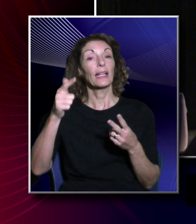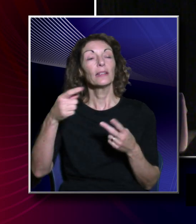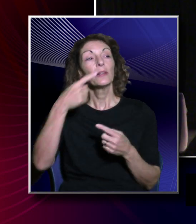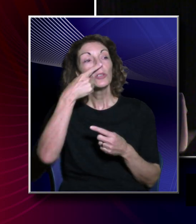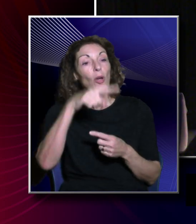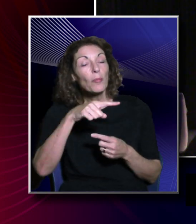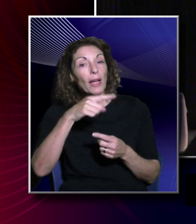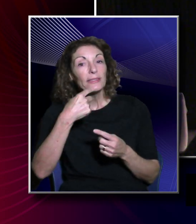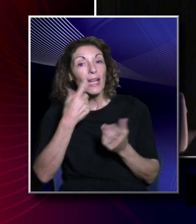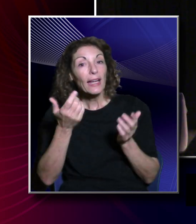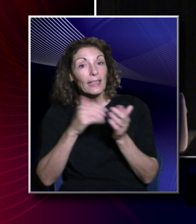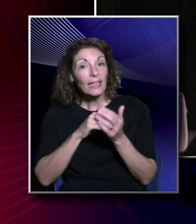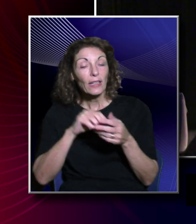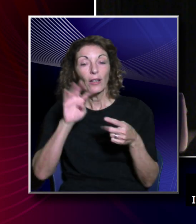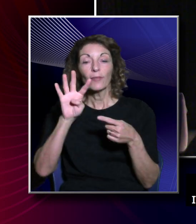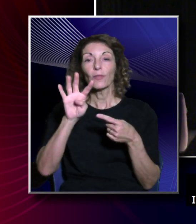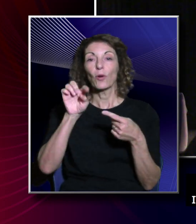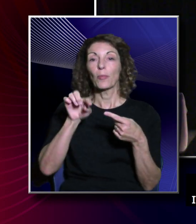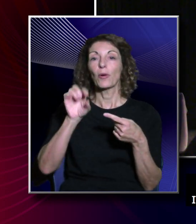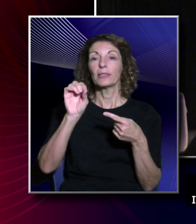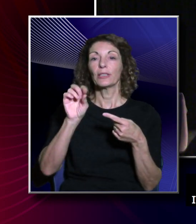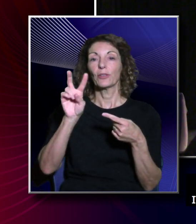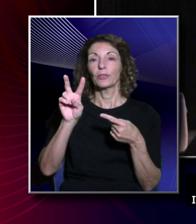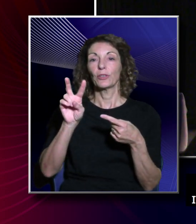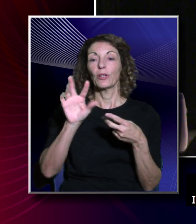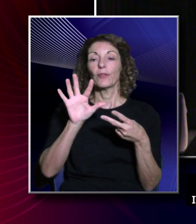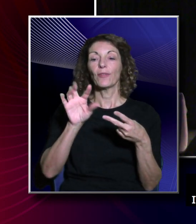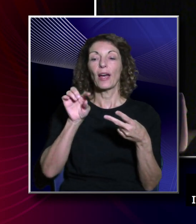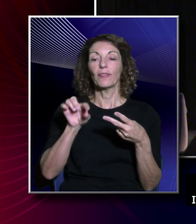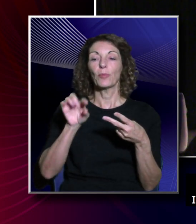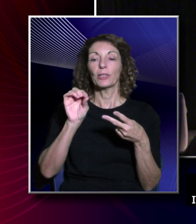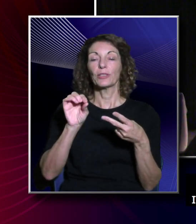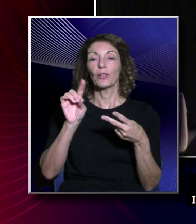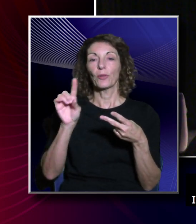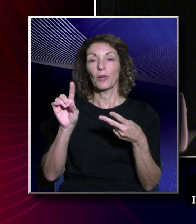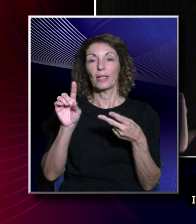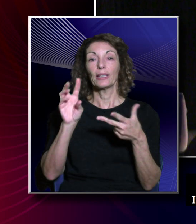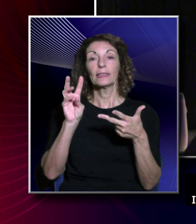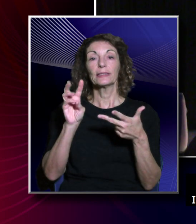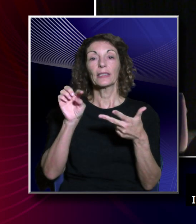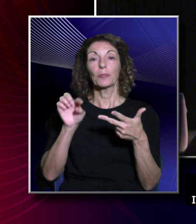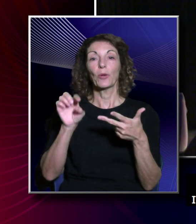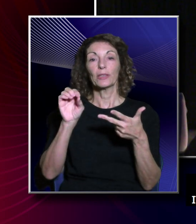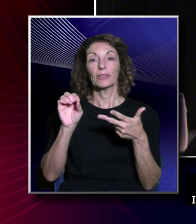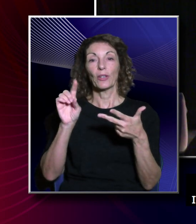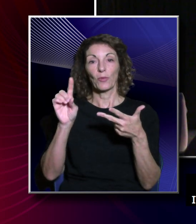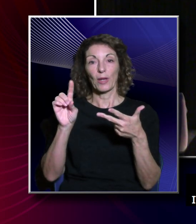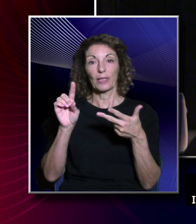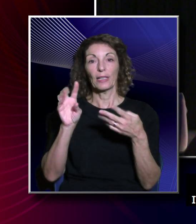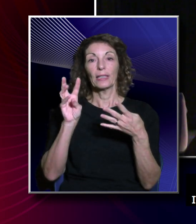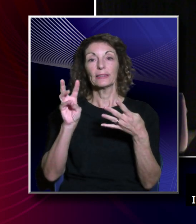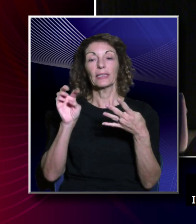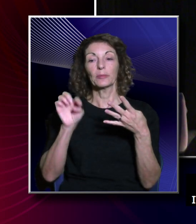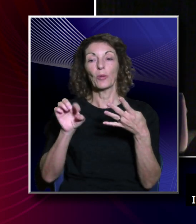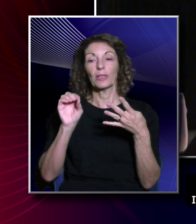items? 4.02, 5.01, 6.01, and 6.03. Can we pull